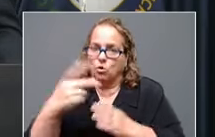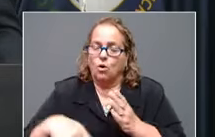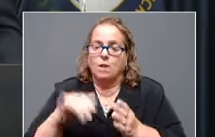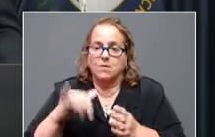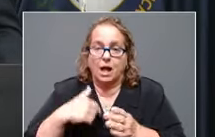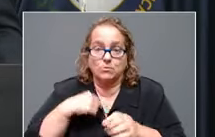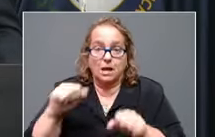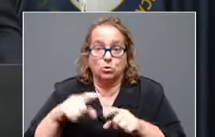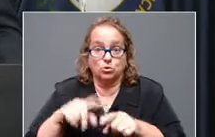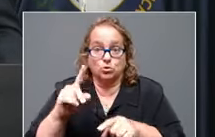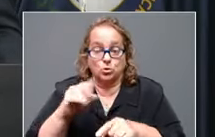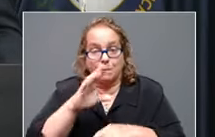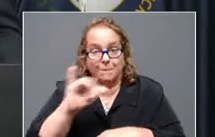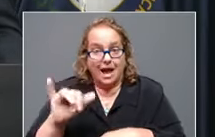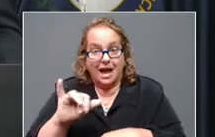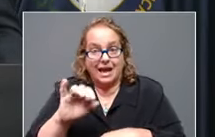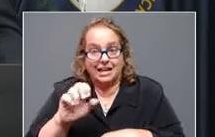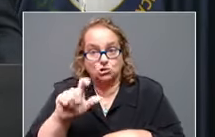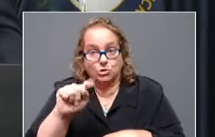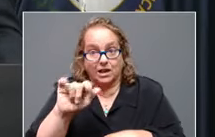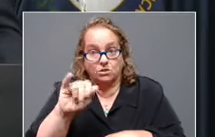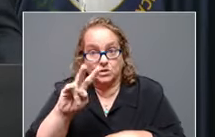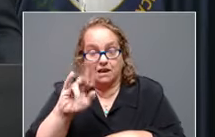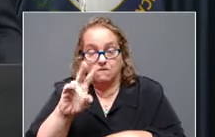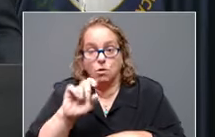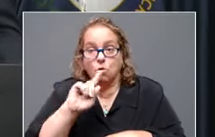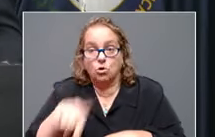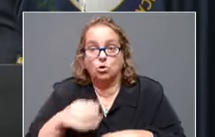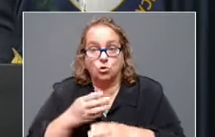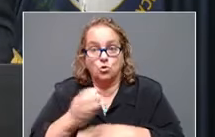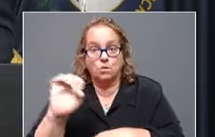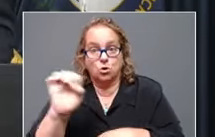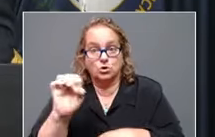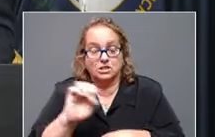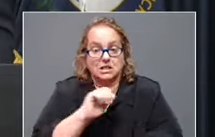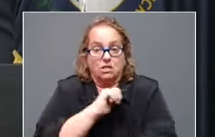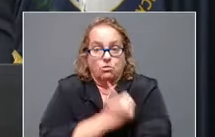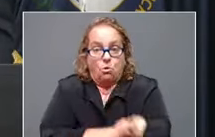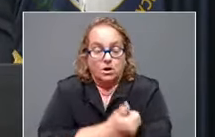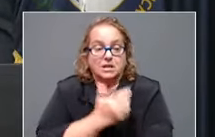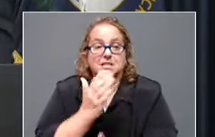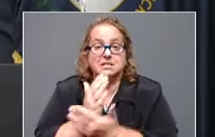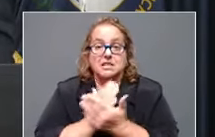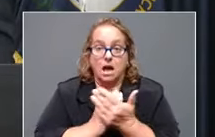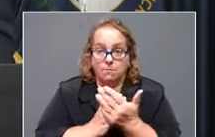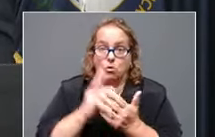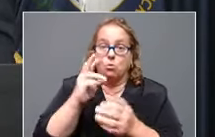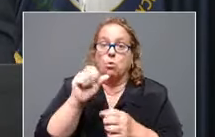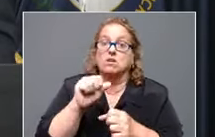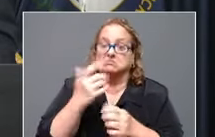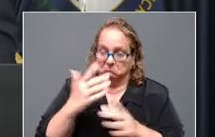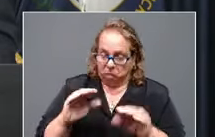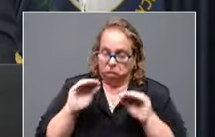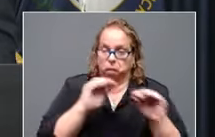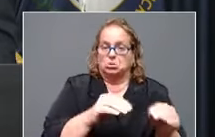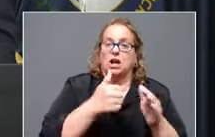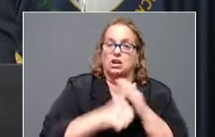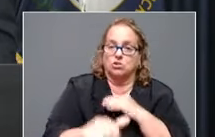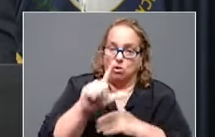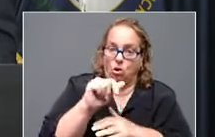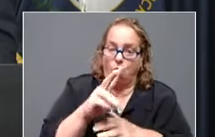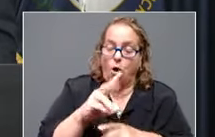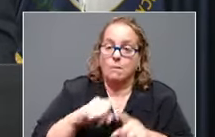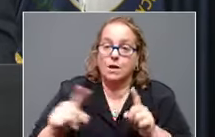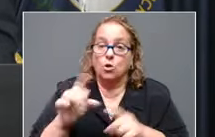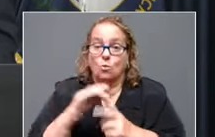that individual basis. Certainly, telehealth is the way of the future. It helps more people get help quicker. Certainly,